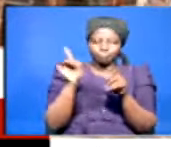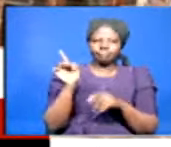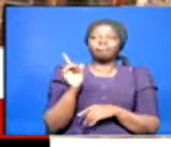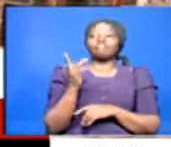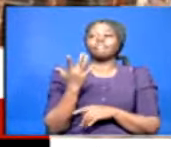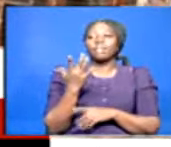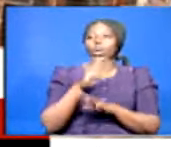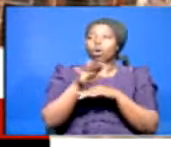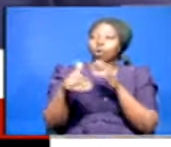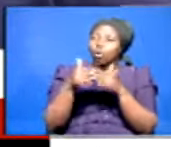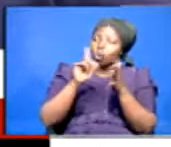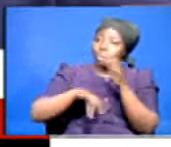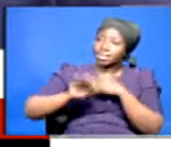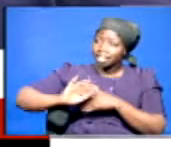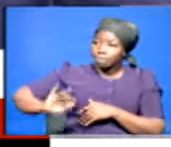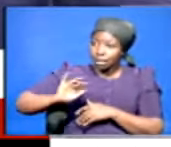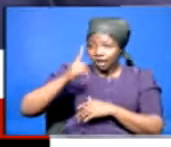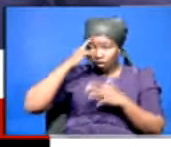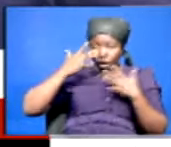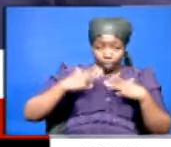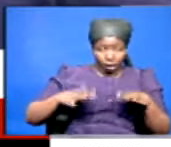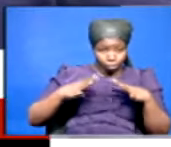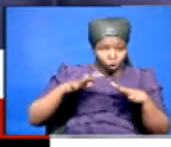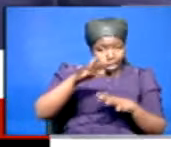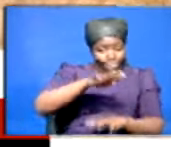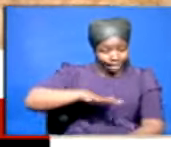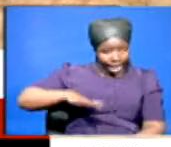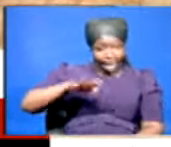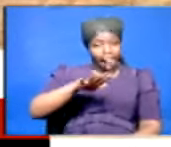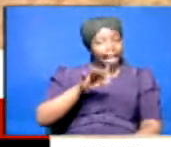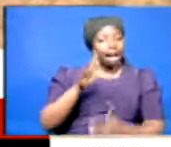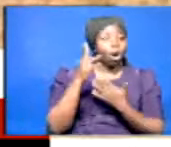that remains now for residents of Kwa Ndolo area is hope. Hope that the government will